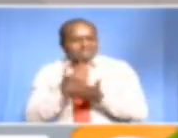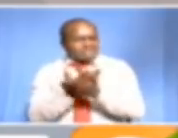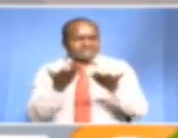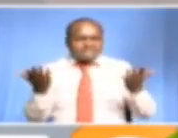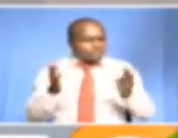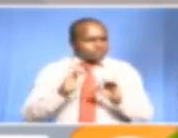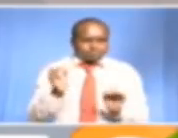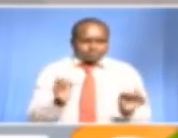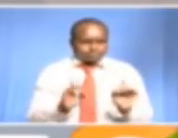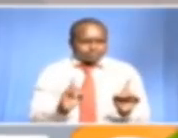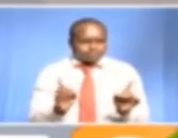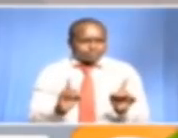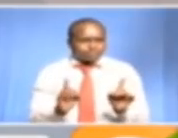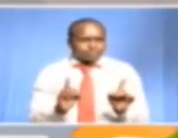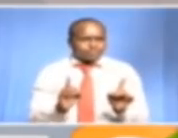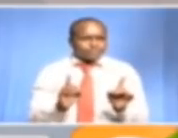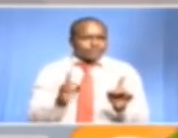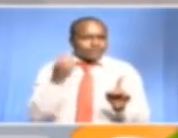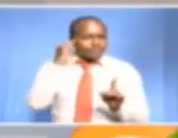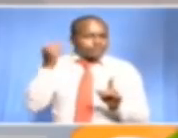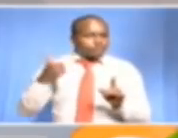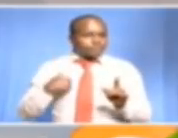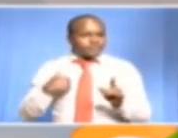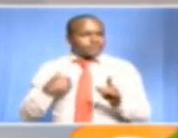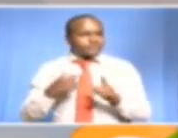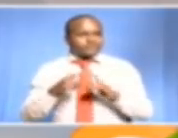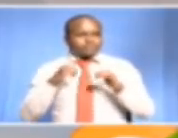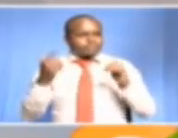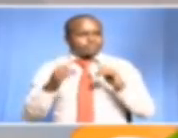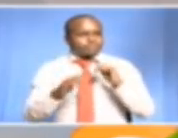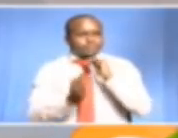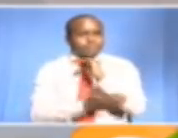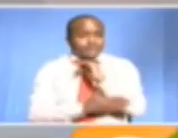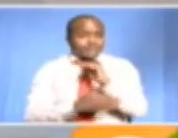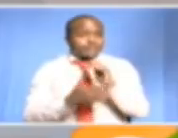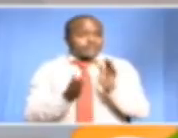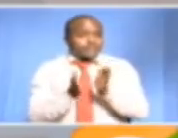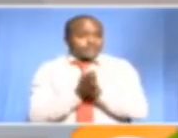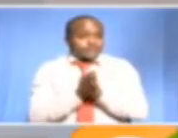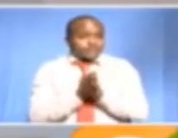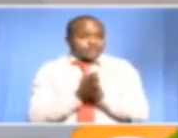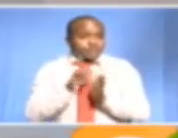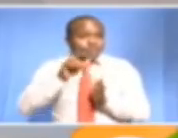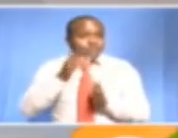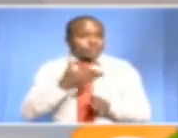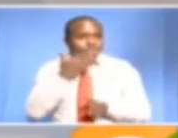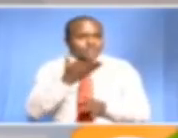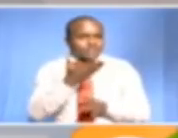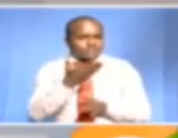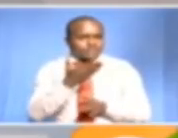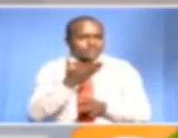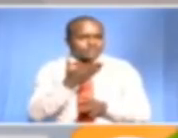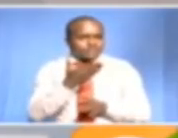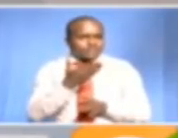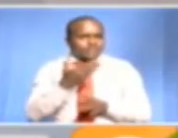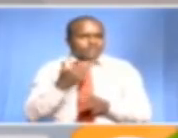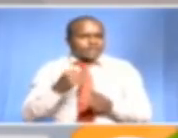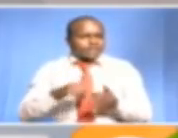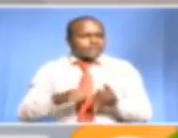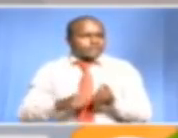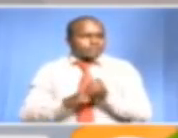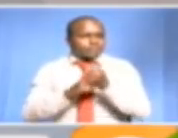know, it is for me, it is a shame. And really, we have to really answer. And I stand actually with the family of this